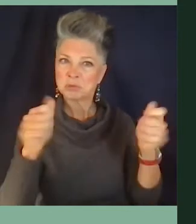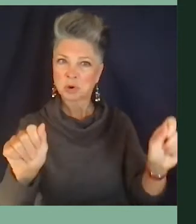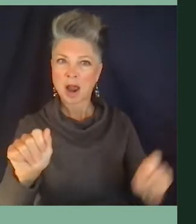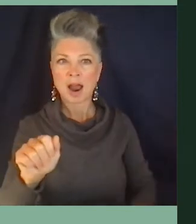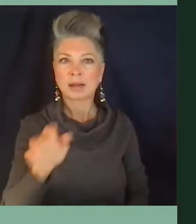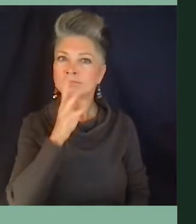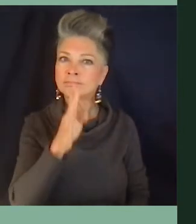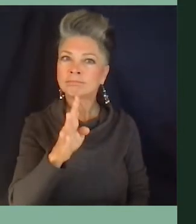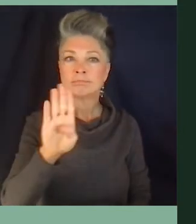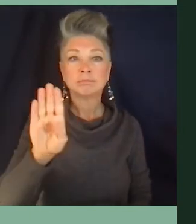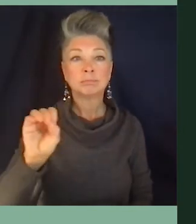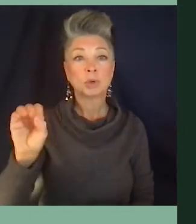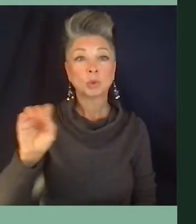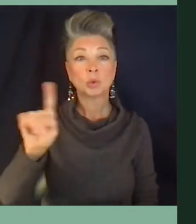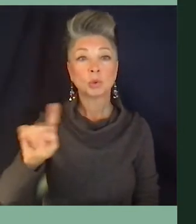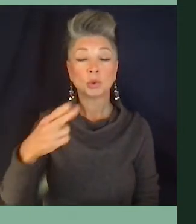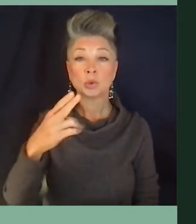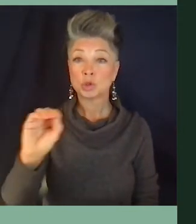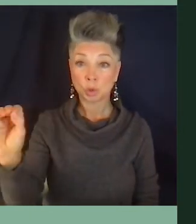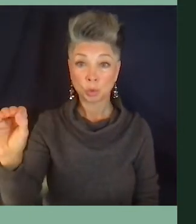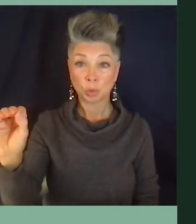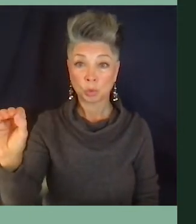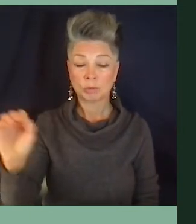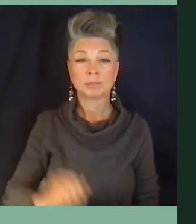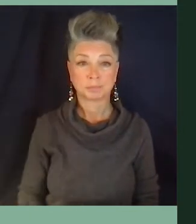If you'd like to say it, say boujou.